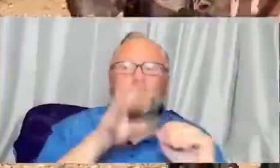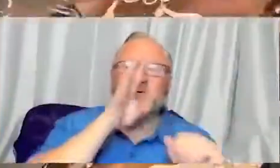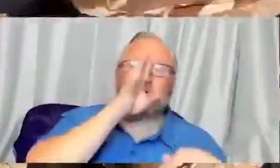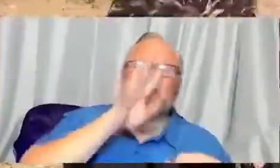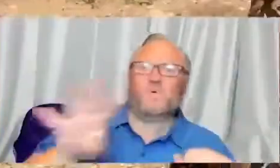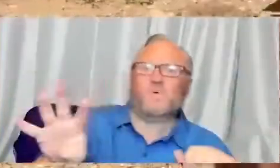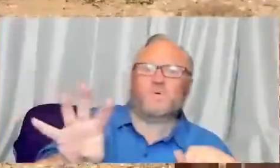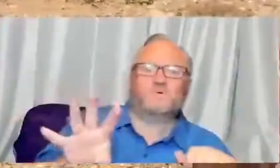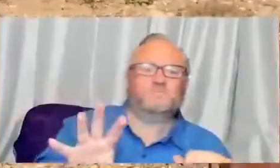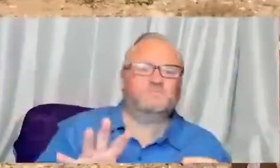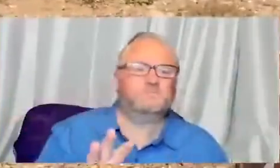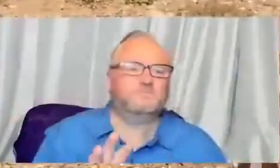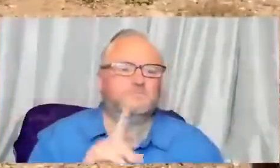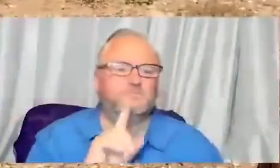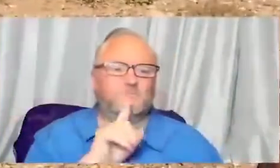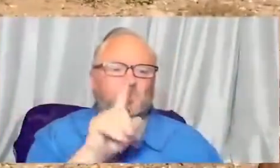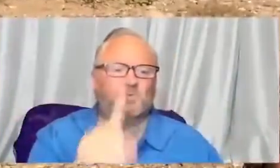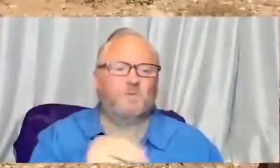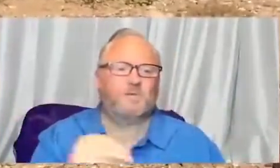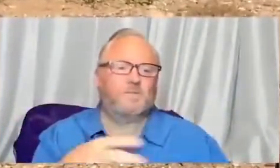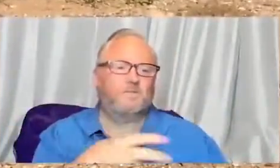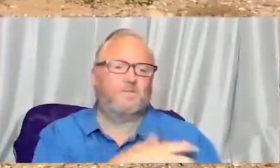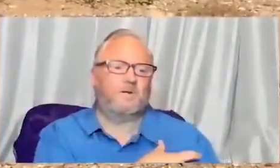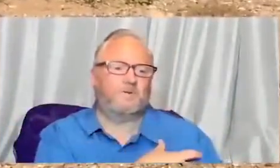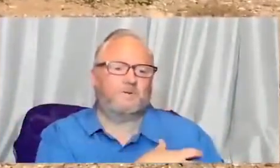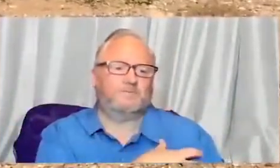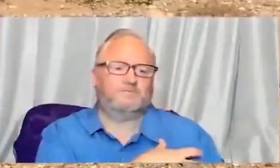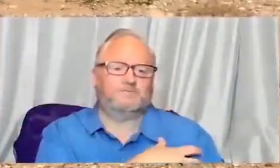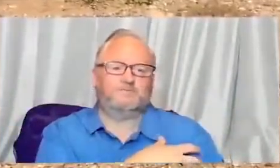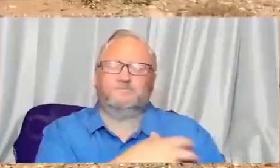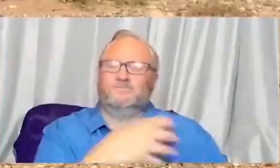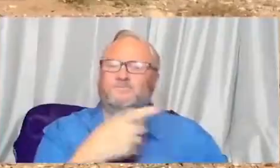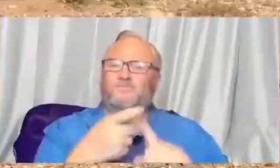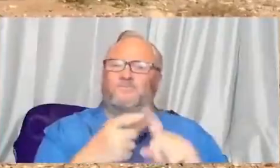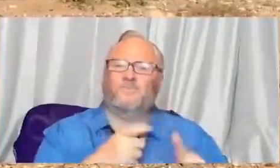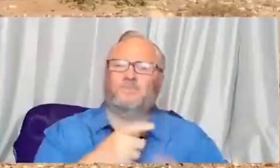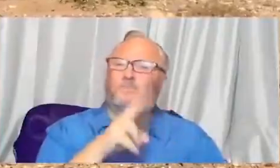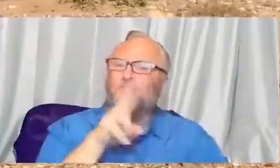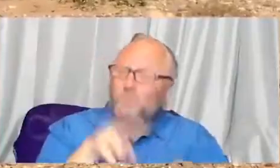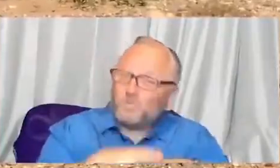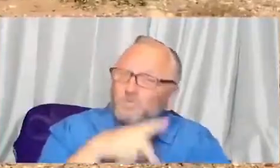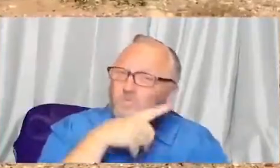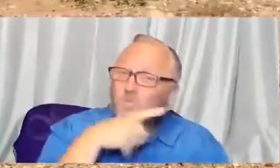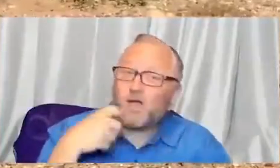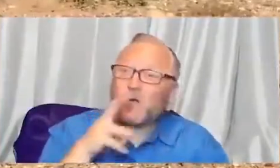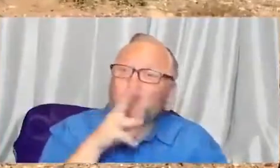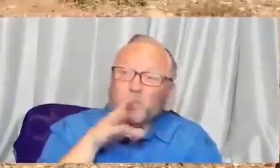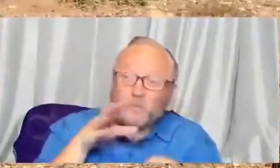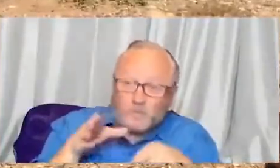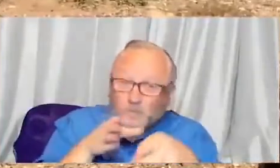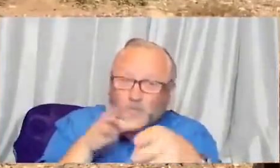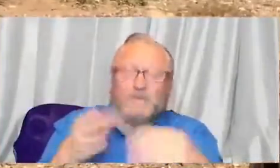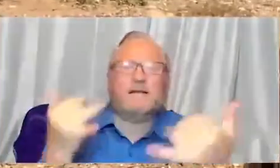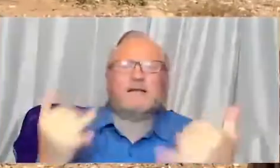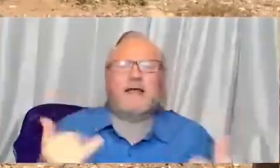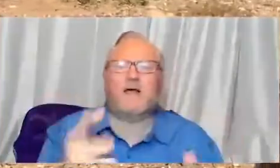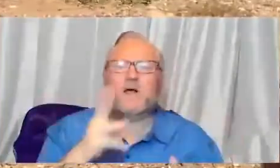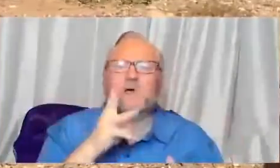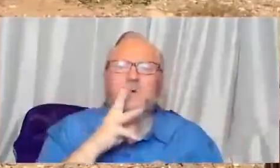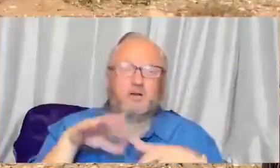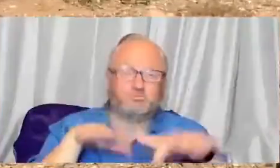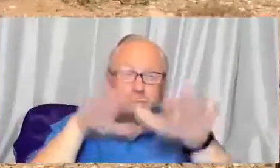truth and the power of normally dry creek beds overflowing with raging